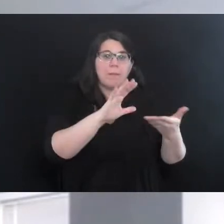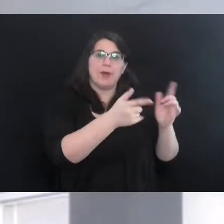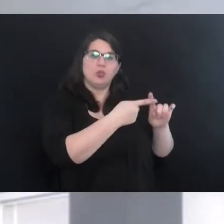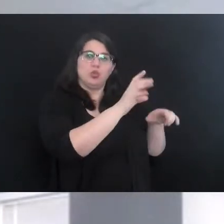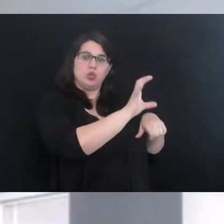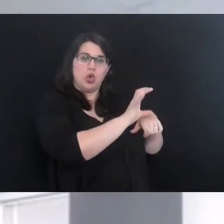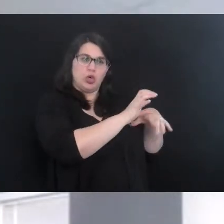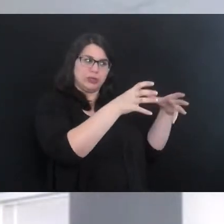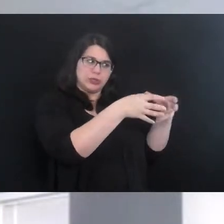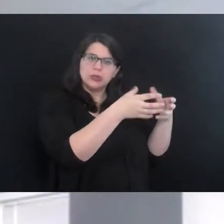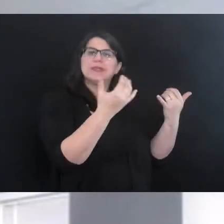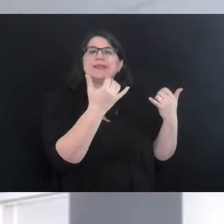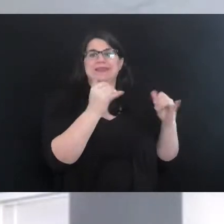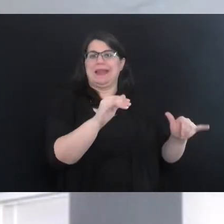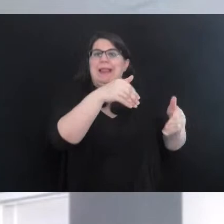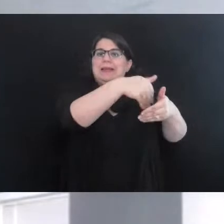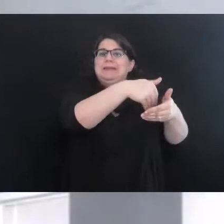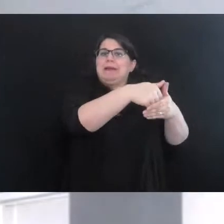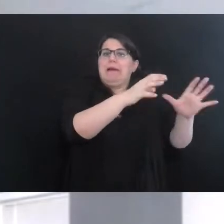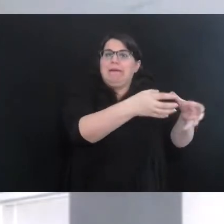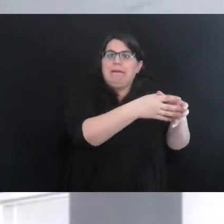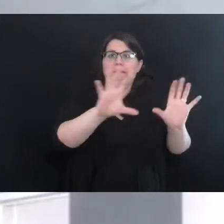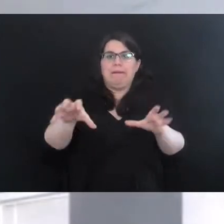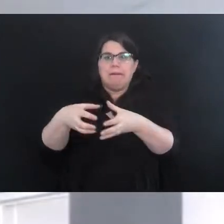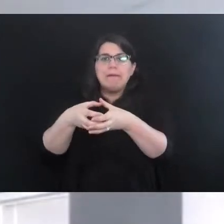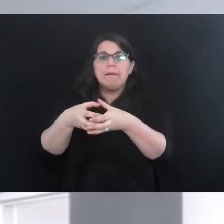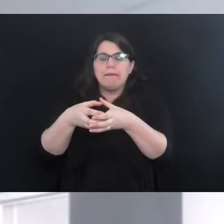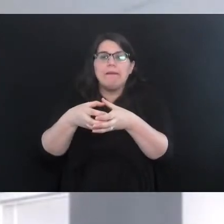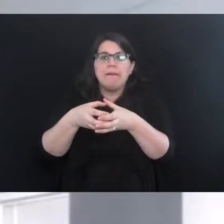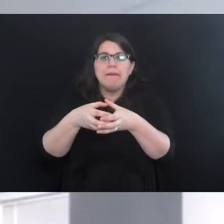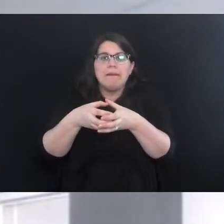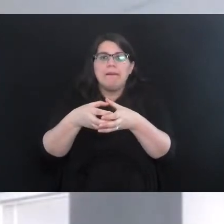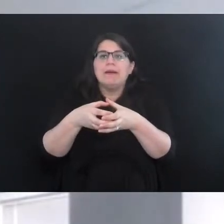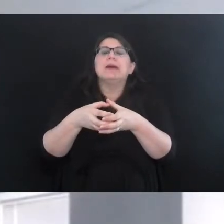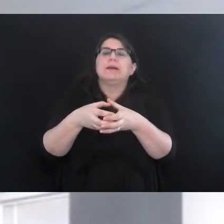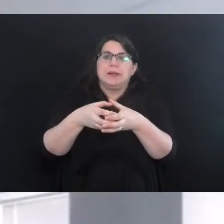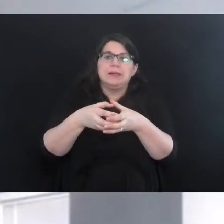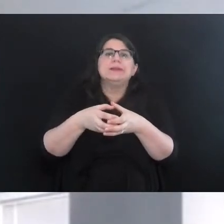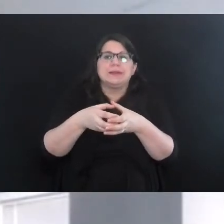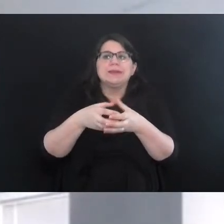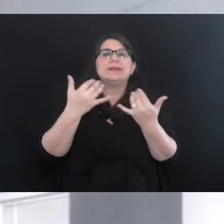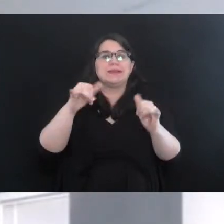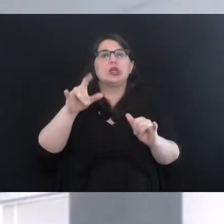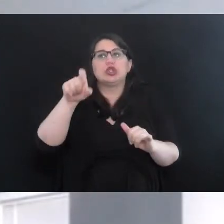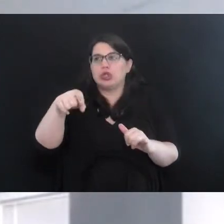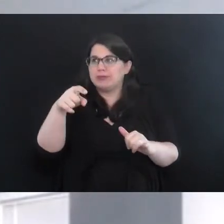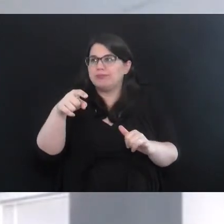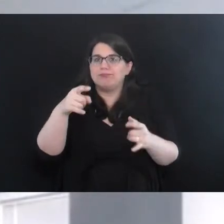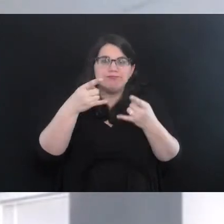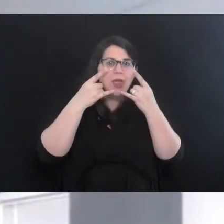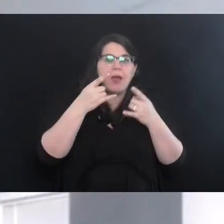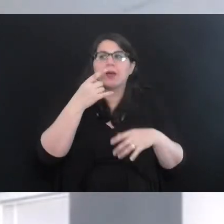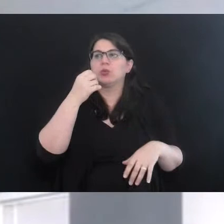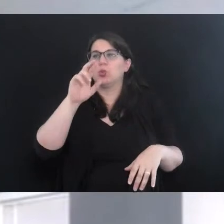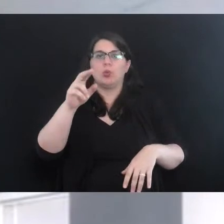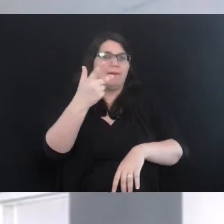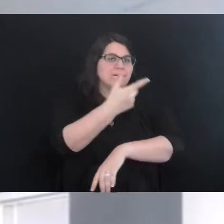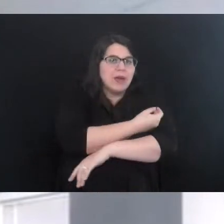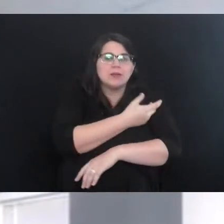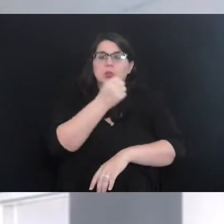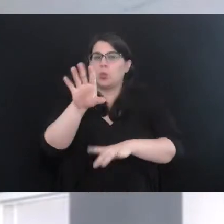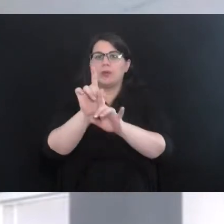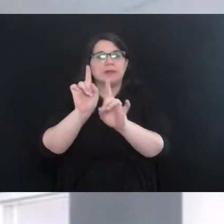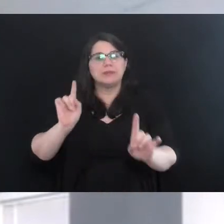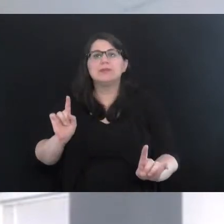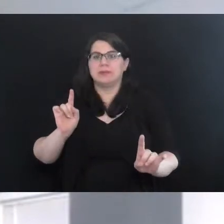an indoor space. So we still consider, you know, being masked or being vaccinated or keeping that social distance being the